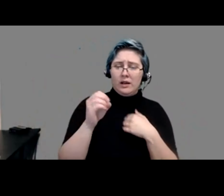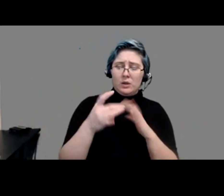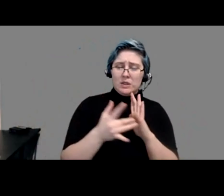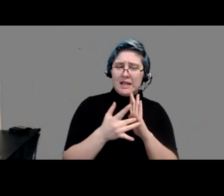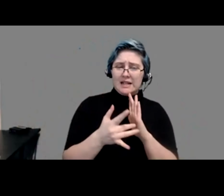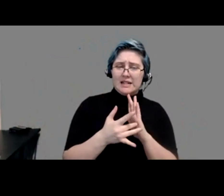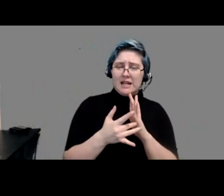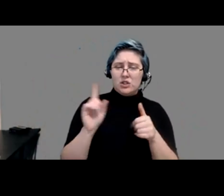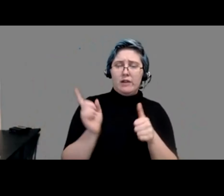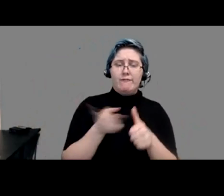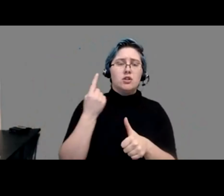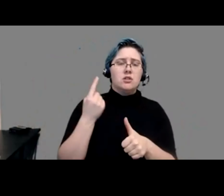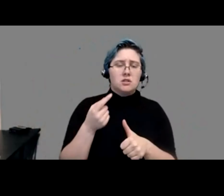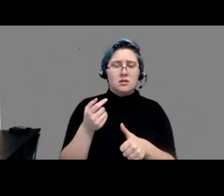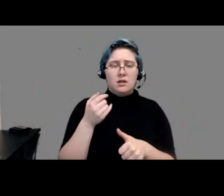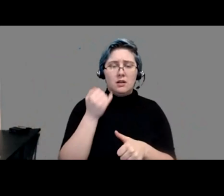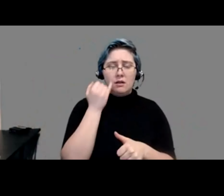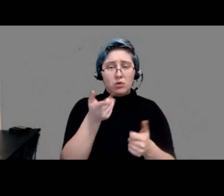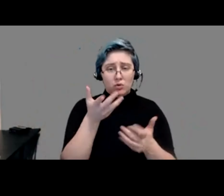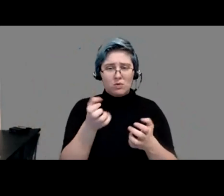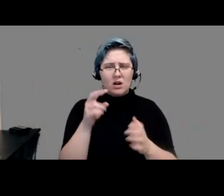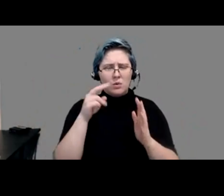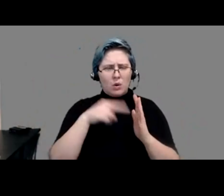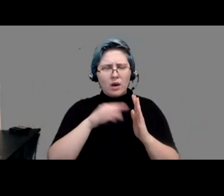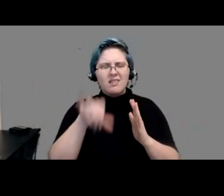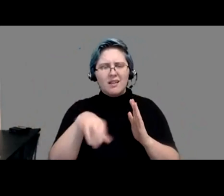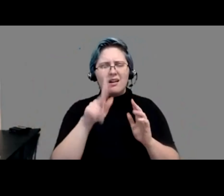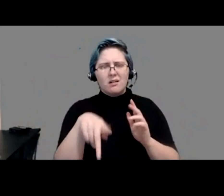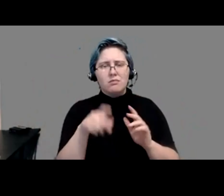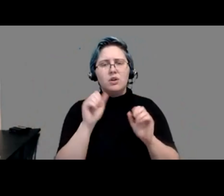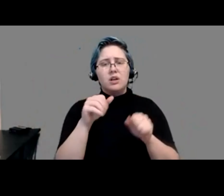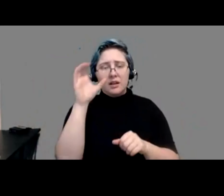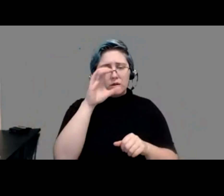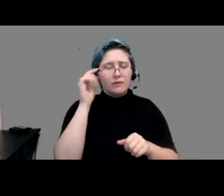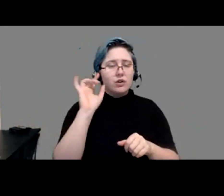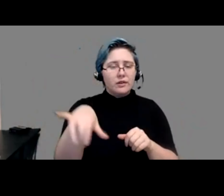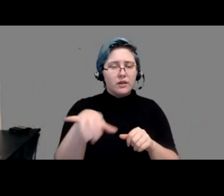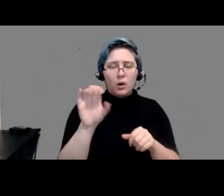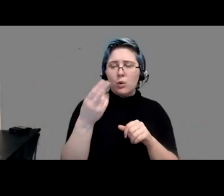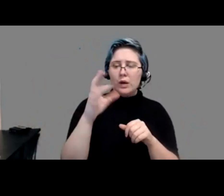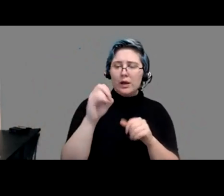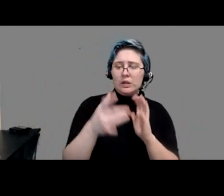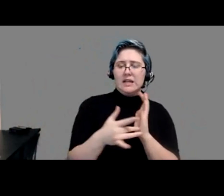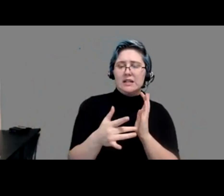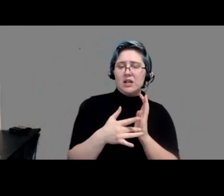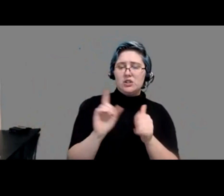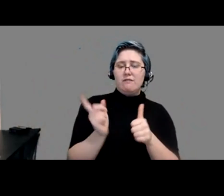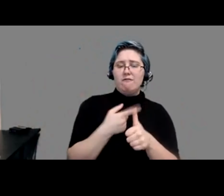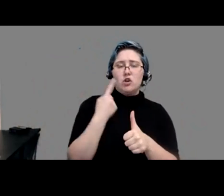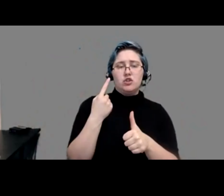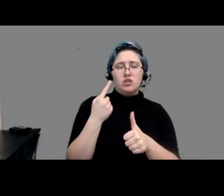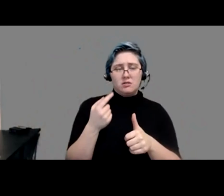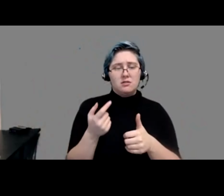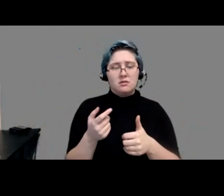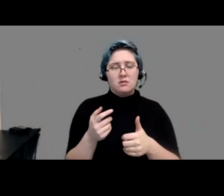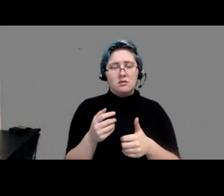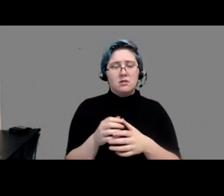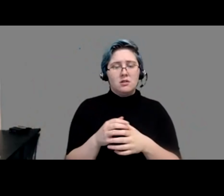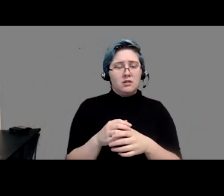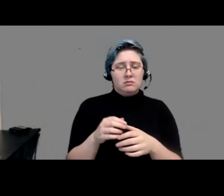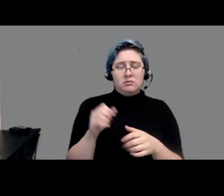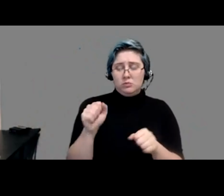Technology First. If you want to look that up, you can Google it, Ohio Technology First, and